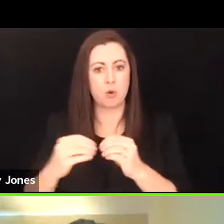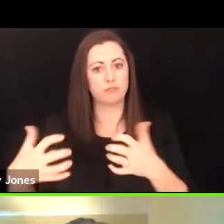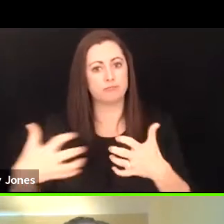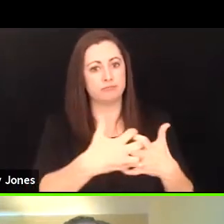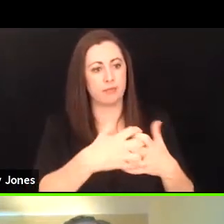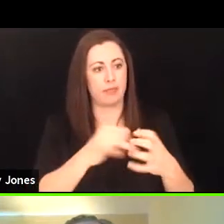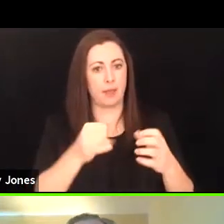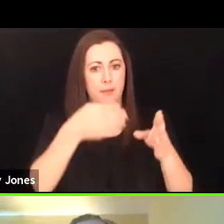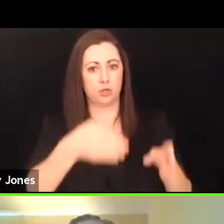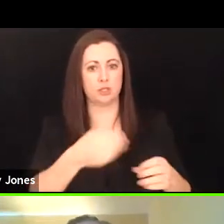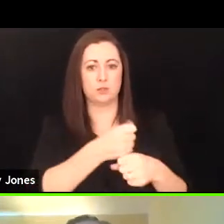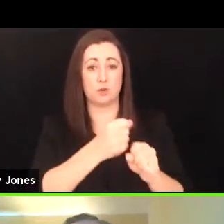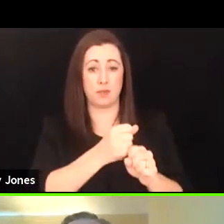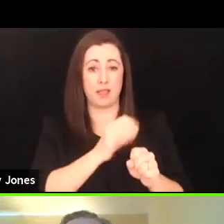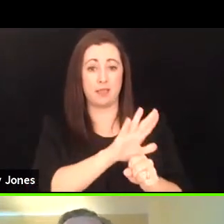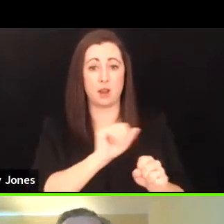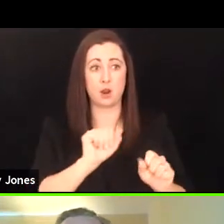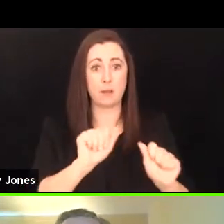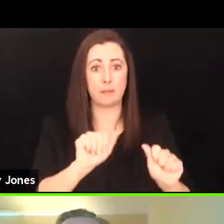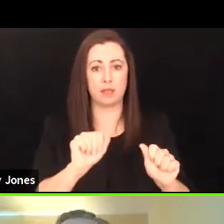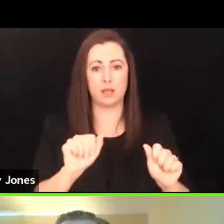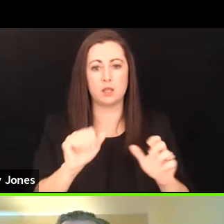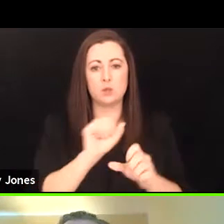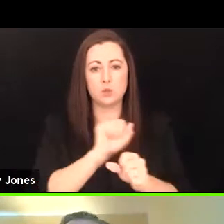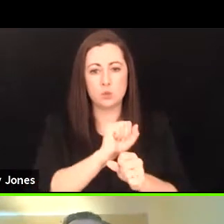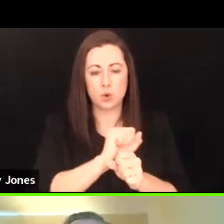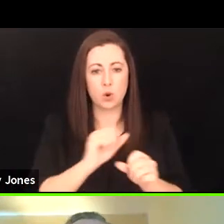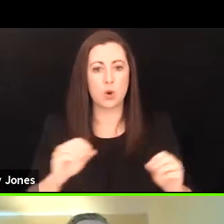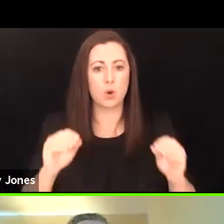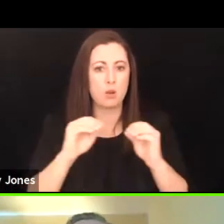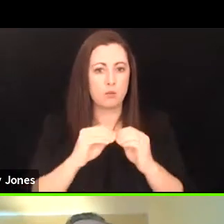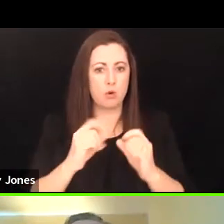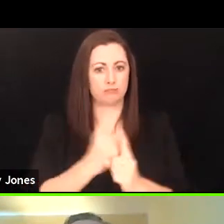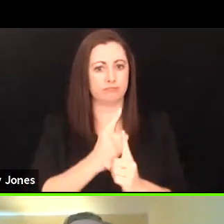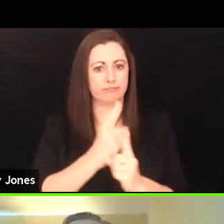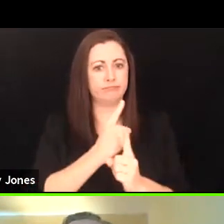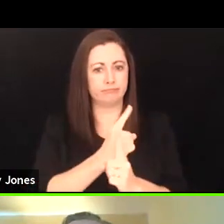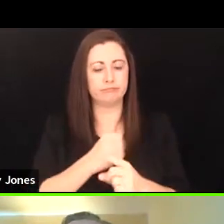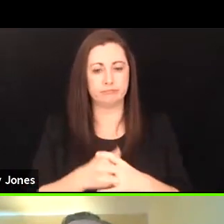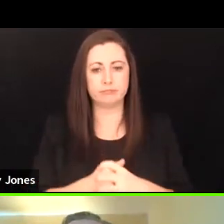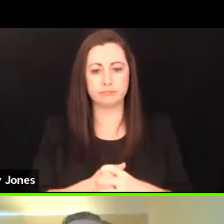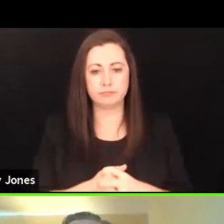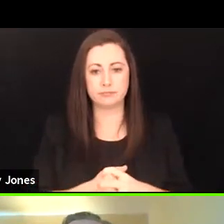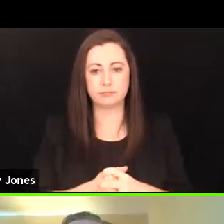and their ability to work more practical.